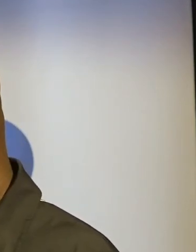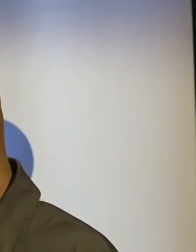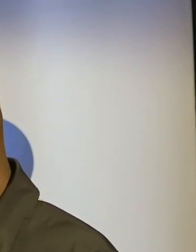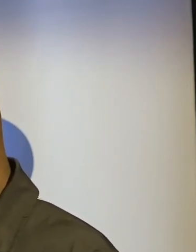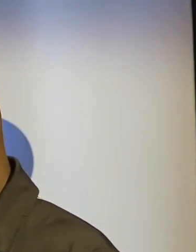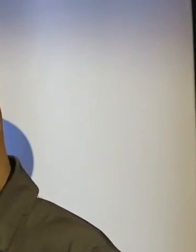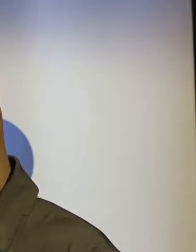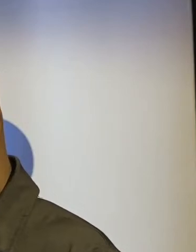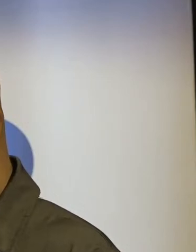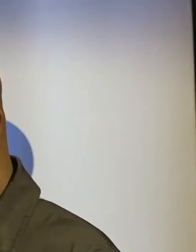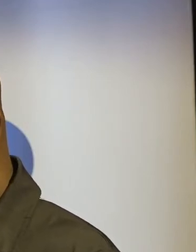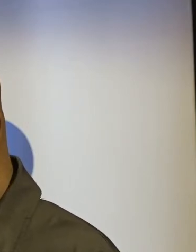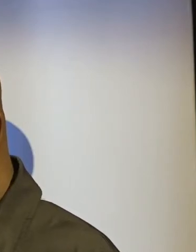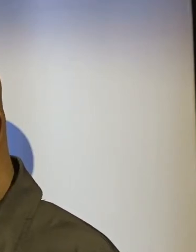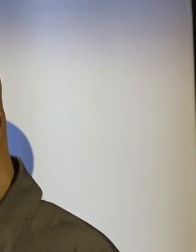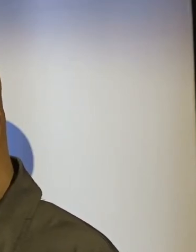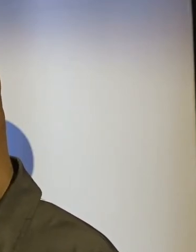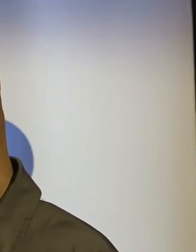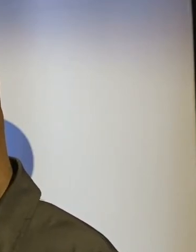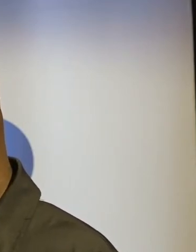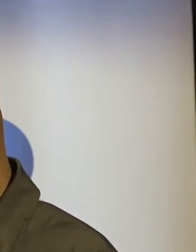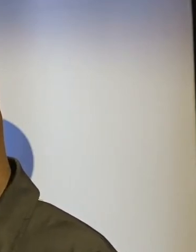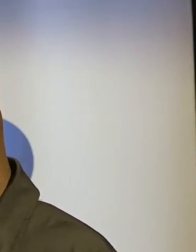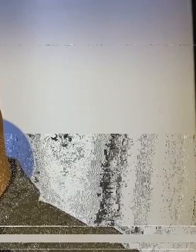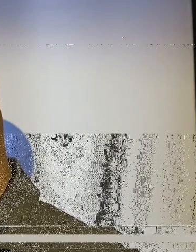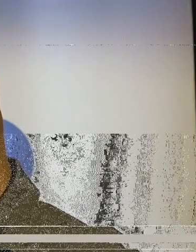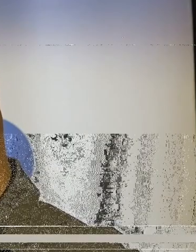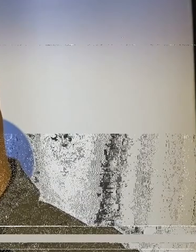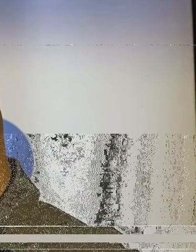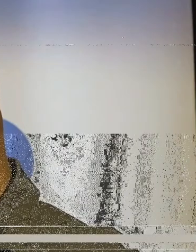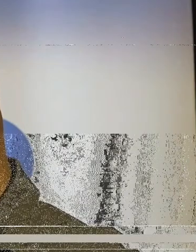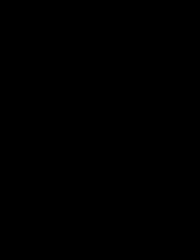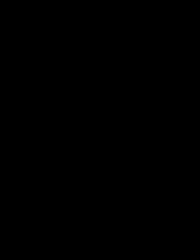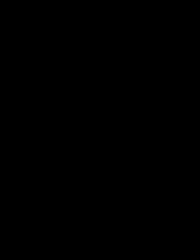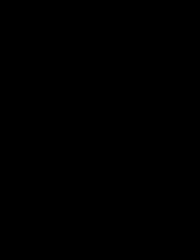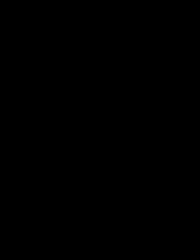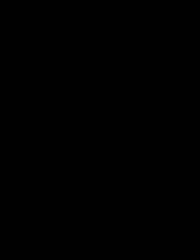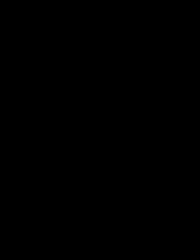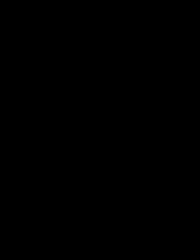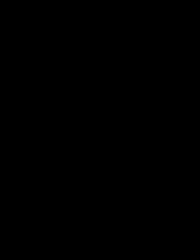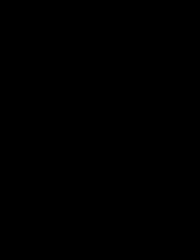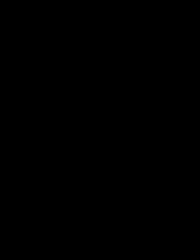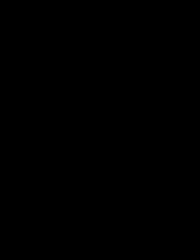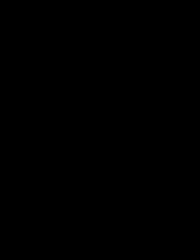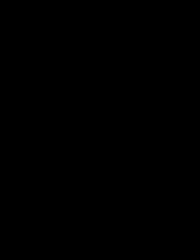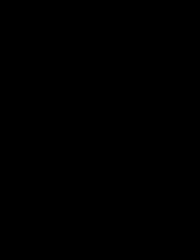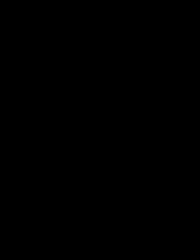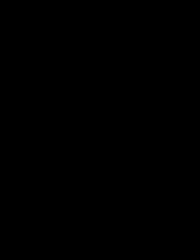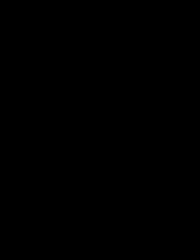year, we had a woman last year, so this year we wanted to go with a man with a different disability.